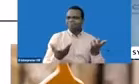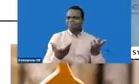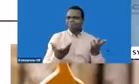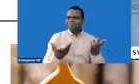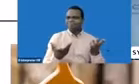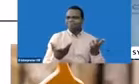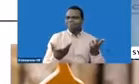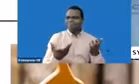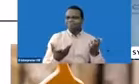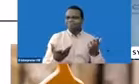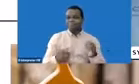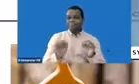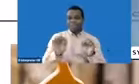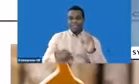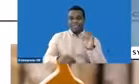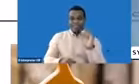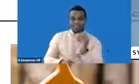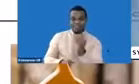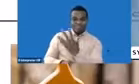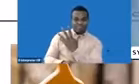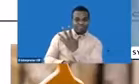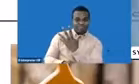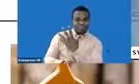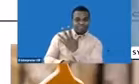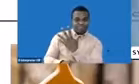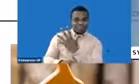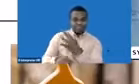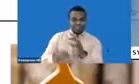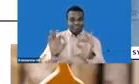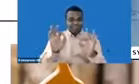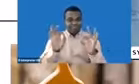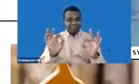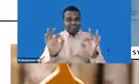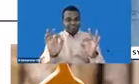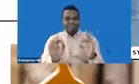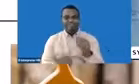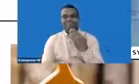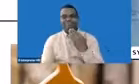Hello, I'm Peter Kemeny from Funka, and I